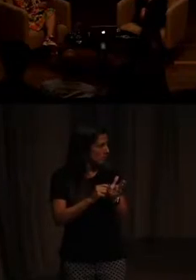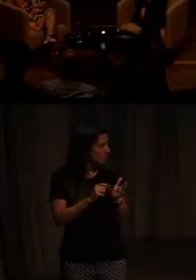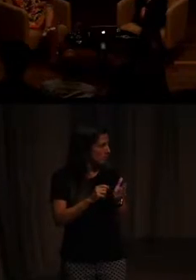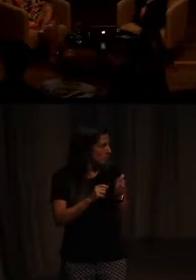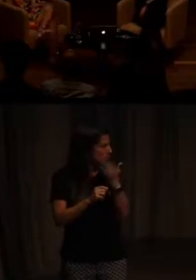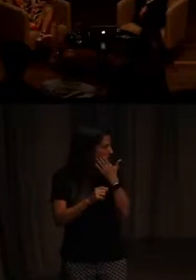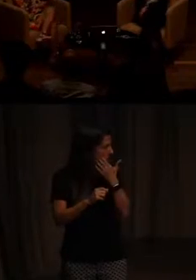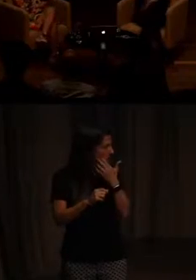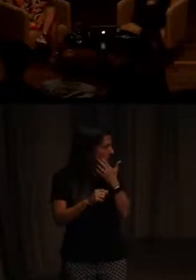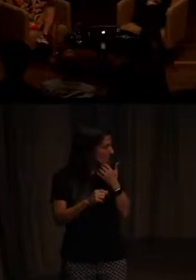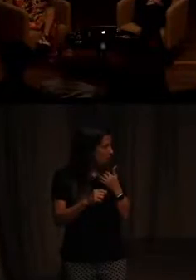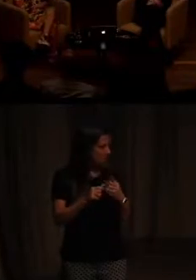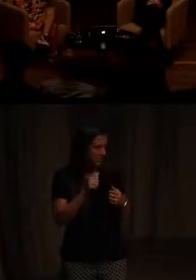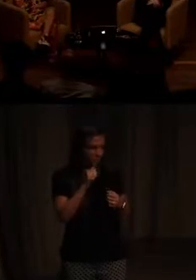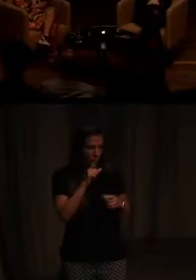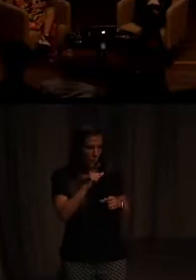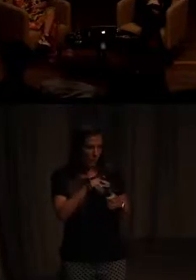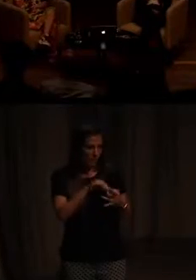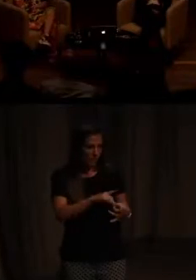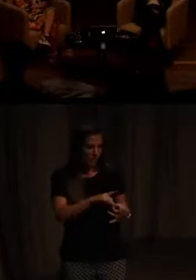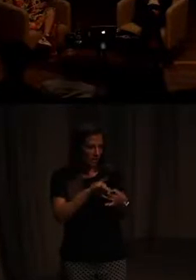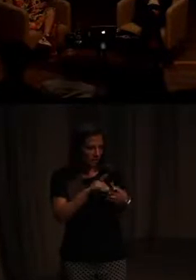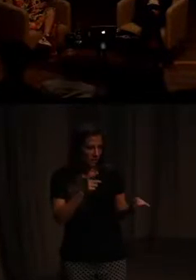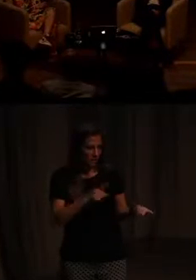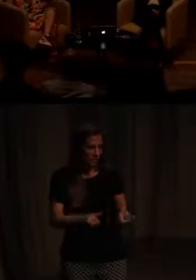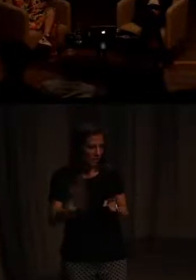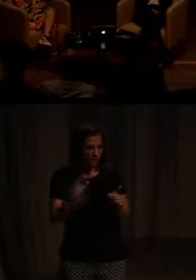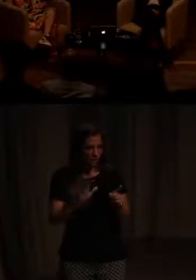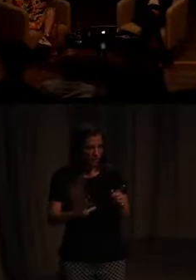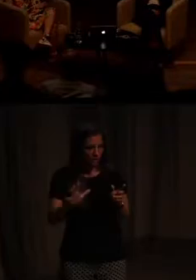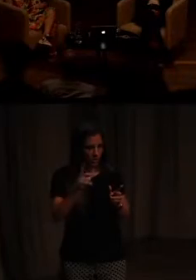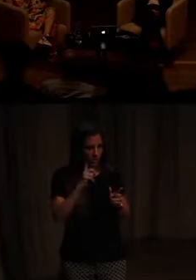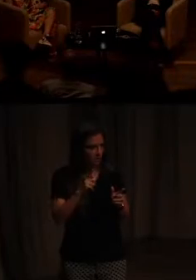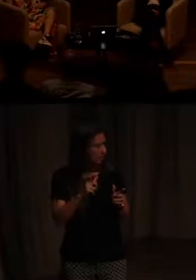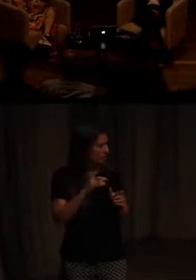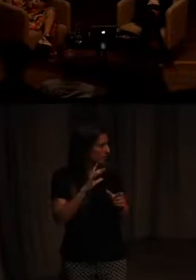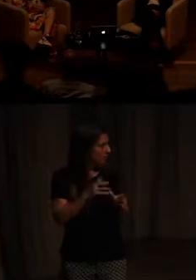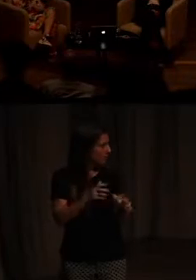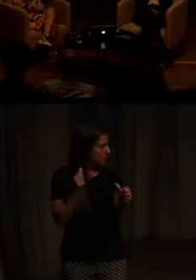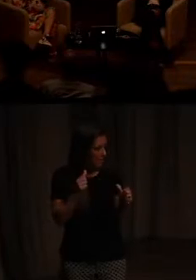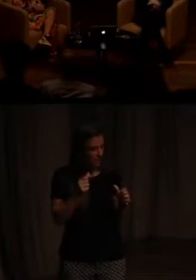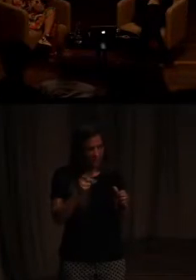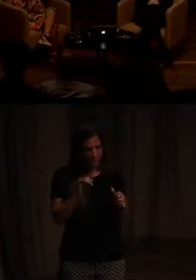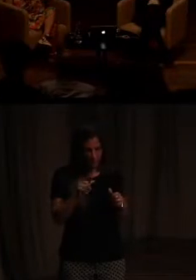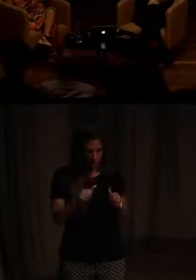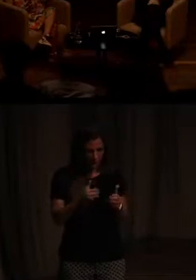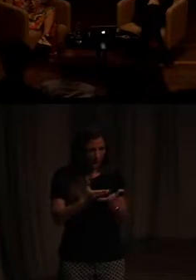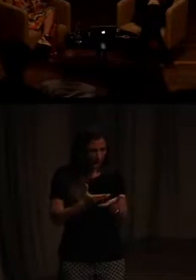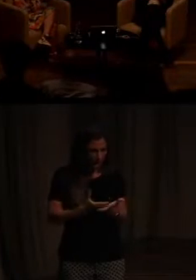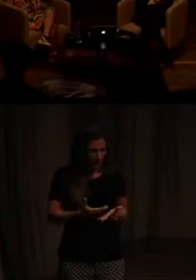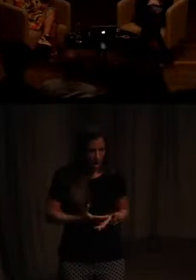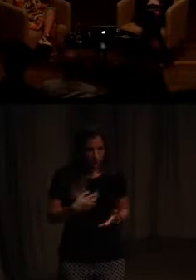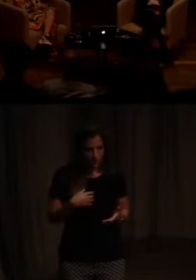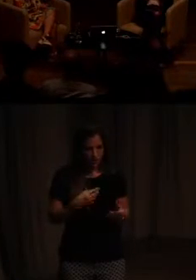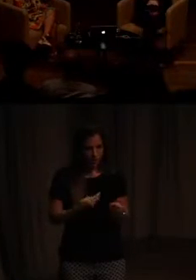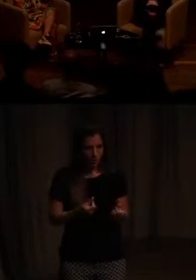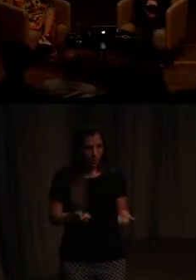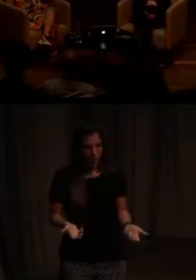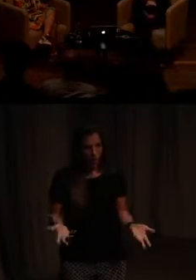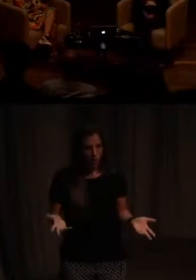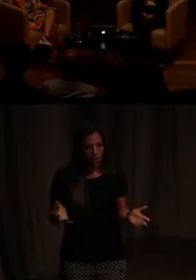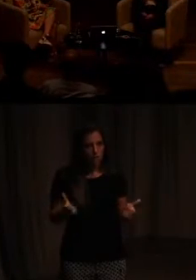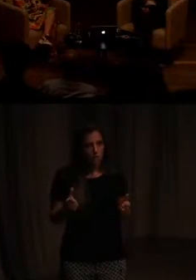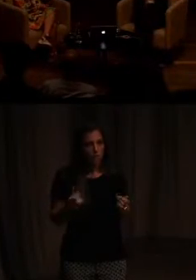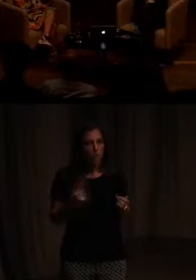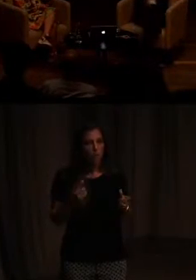being so connected to what's happening after a while. It's like the facts and the data just kind of start like wearing off on you.